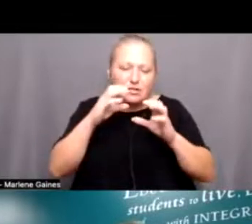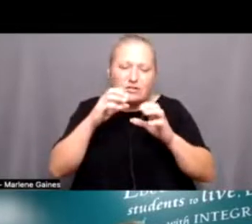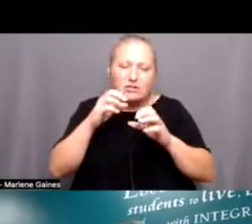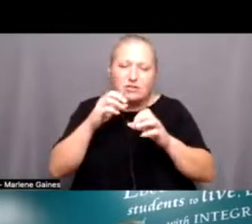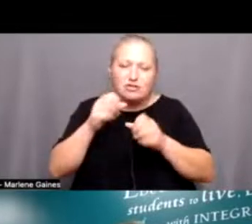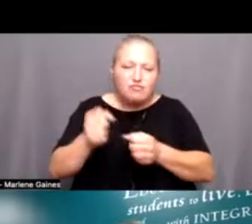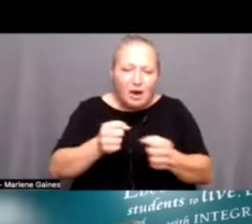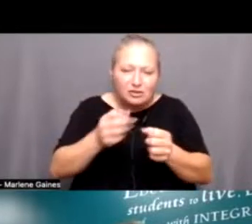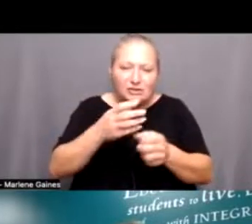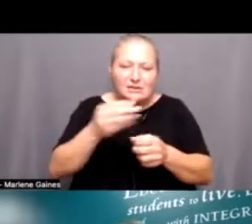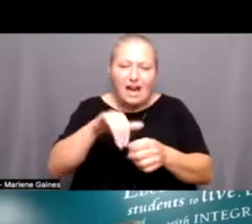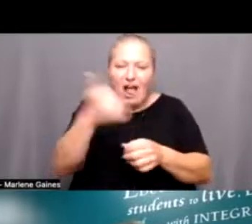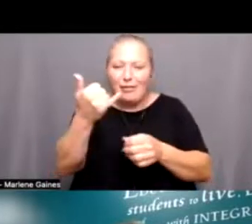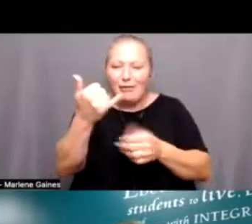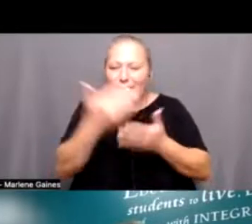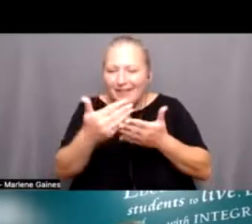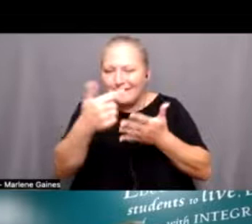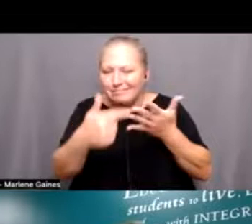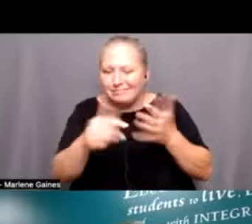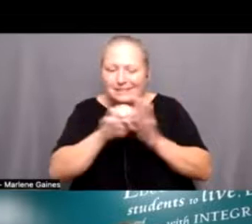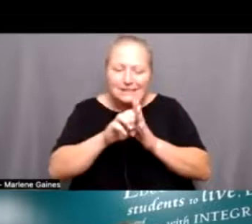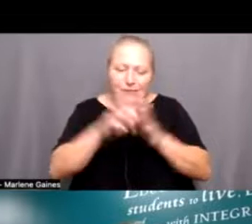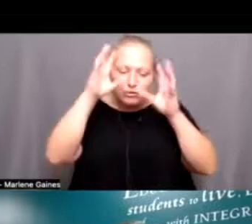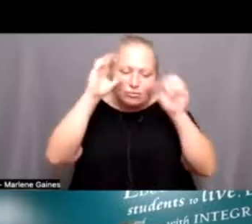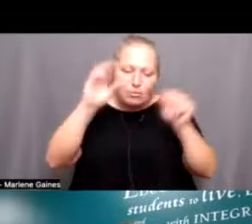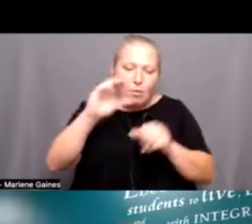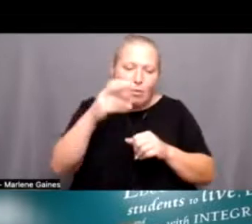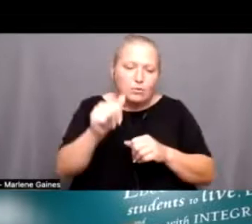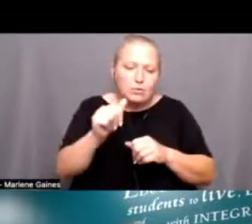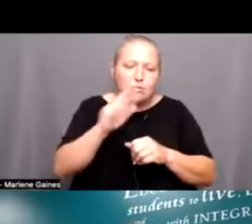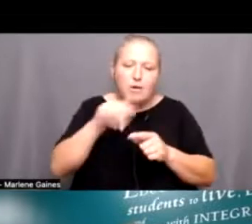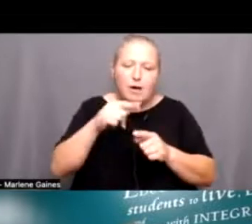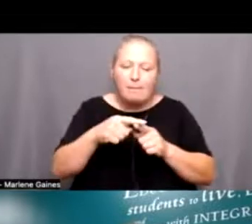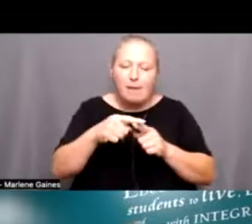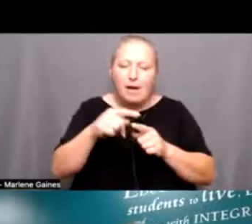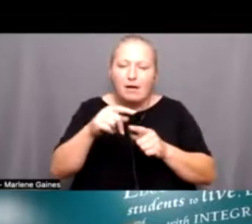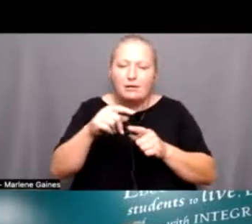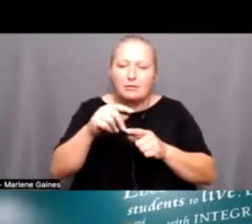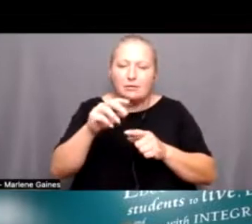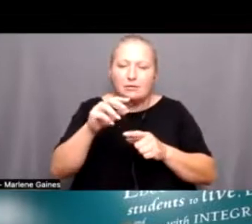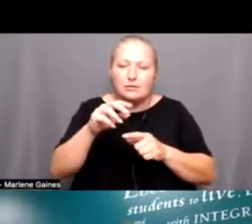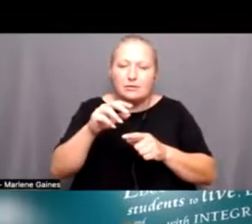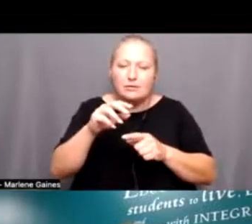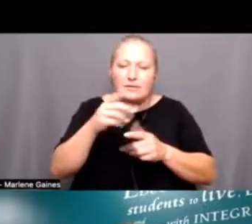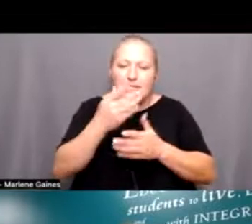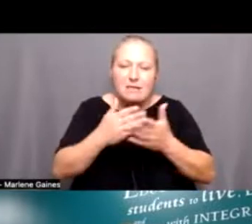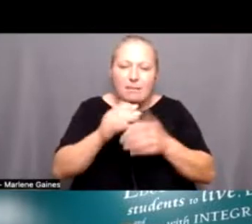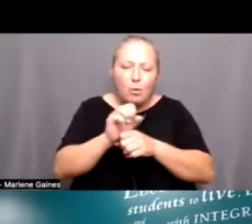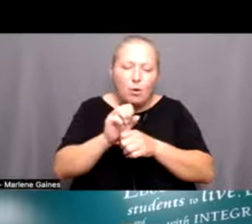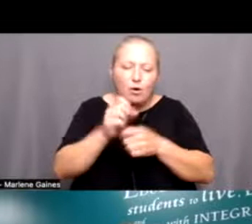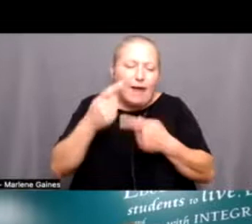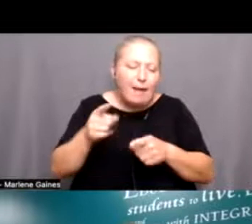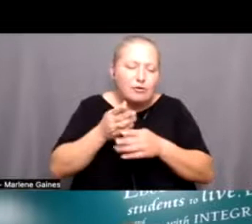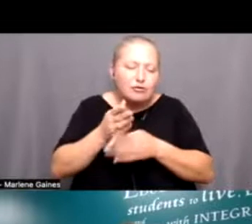other things that are happening, right? I know, for example, Superintendent Ochoa talked about Footsteps to Brilliance and some of the work that happened over the breaks,